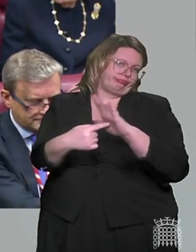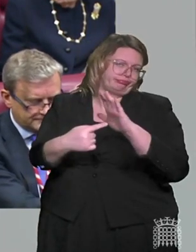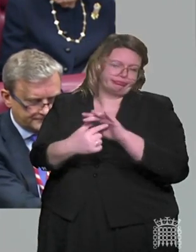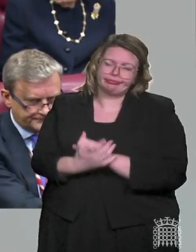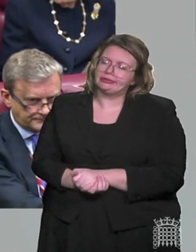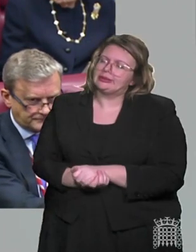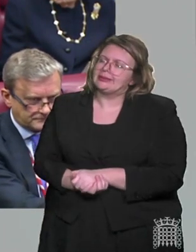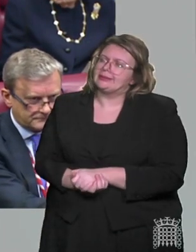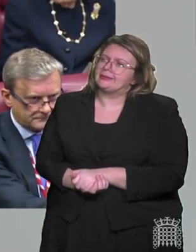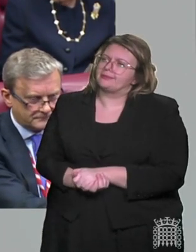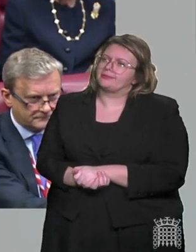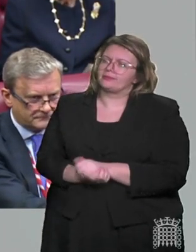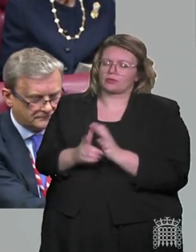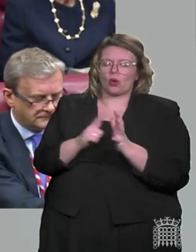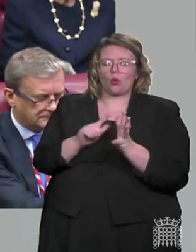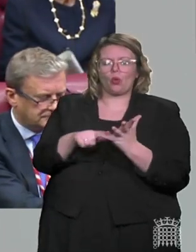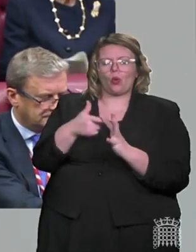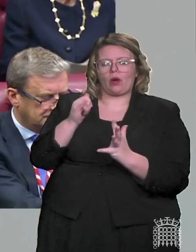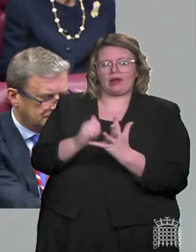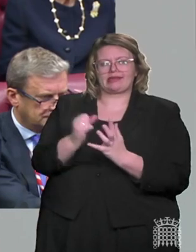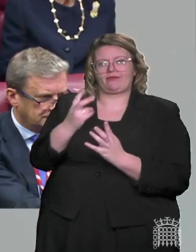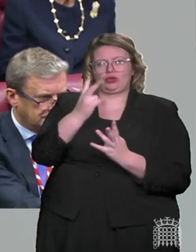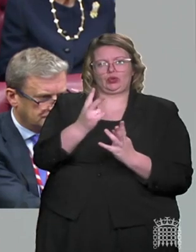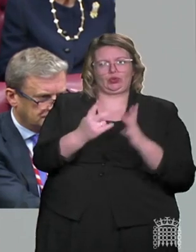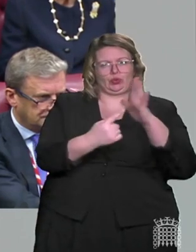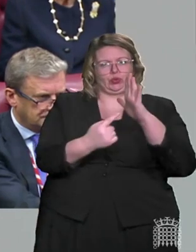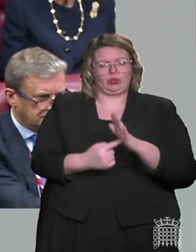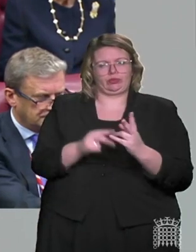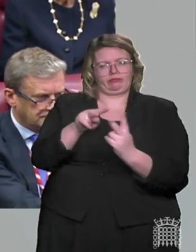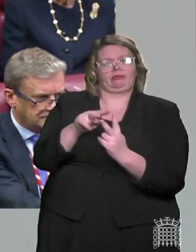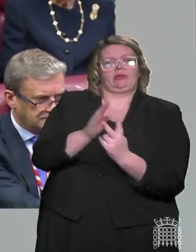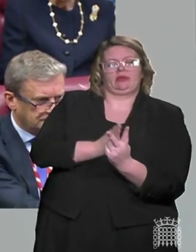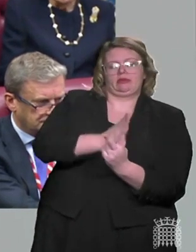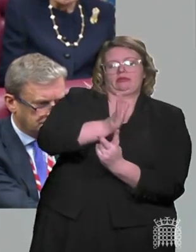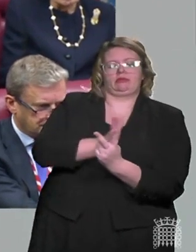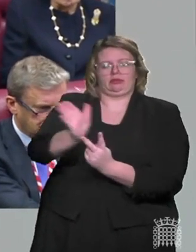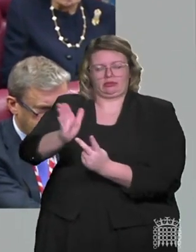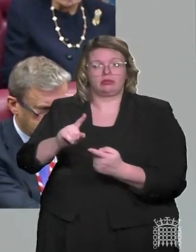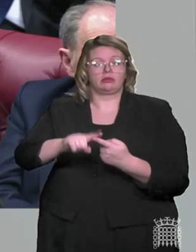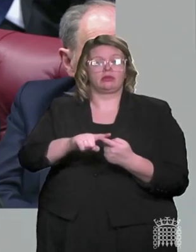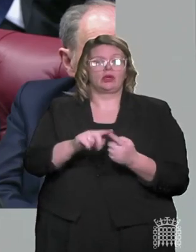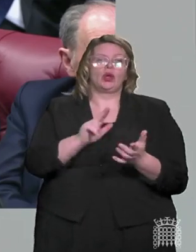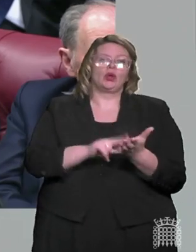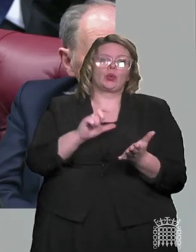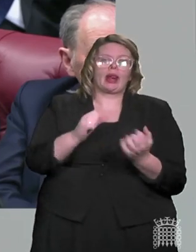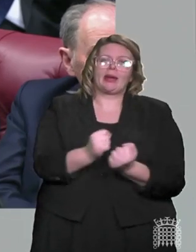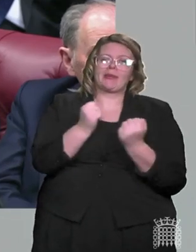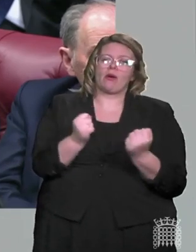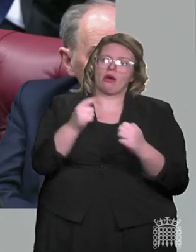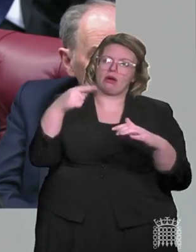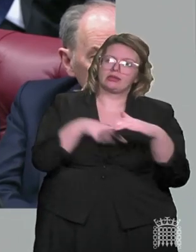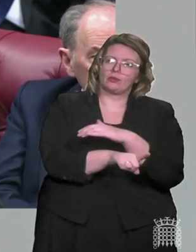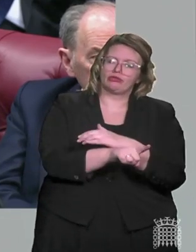my noble friend will know, AUKUS has two pillars. There's the pillar one, which is about the nuclear-powered submarines, which that